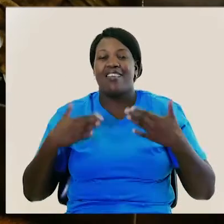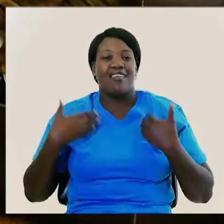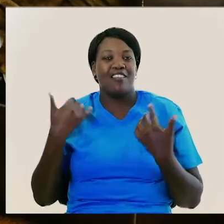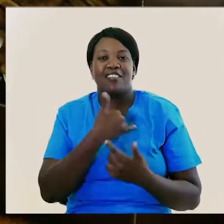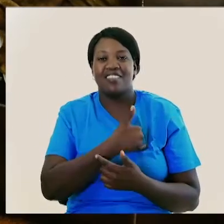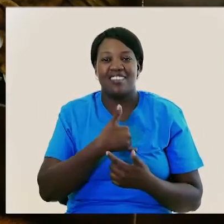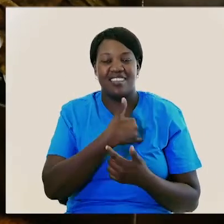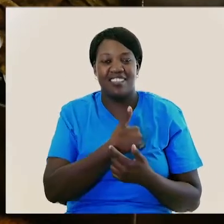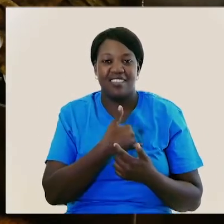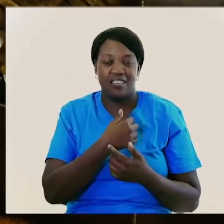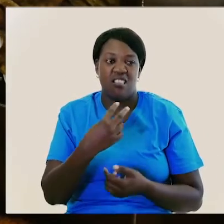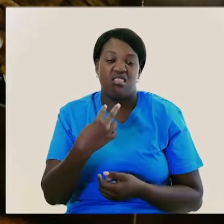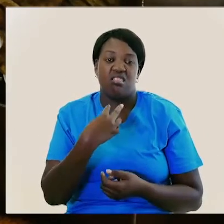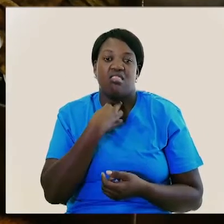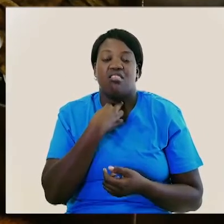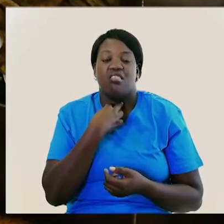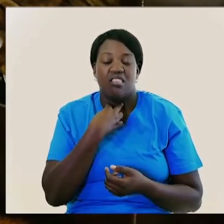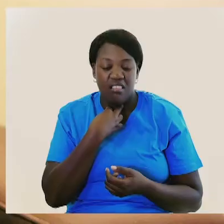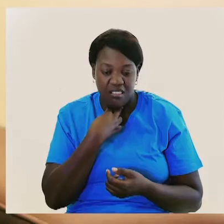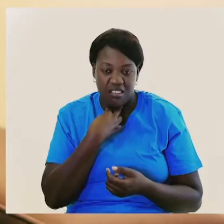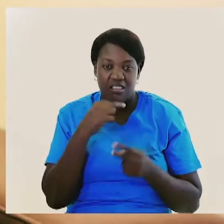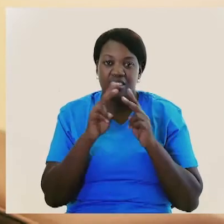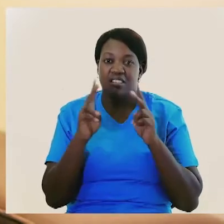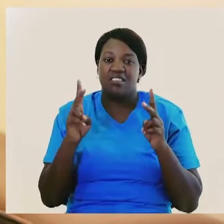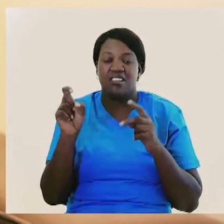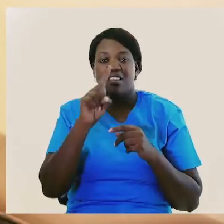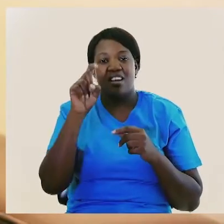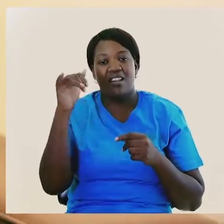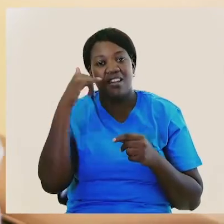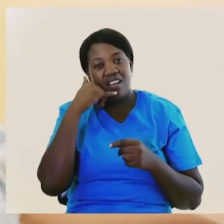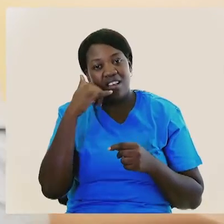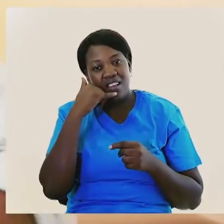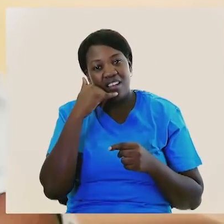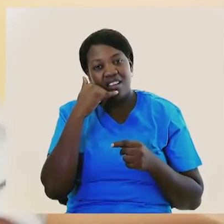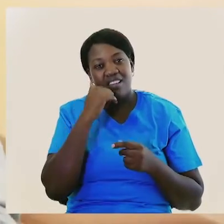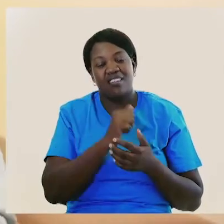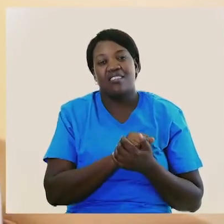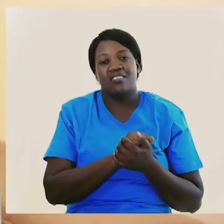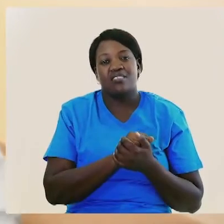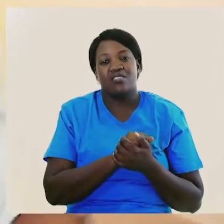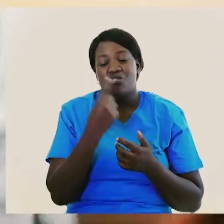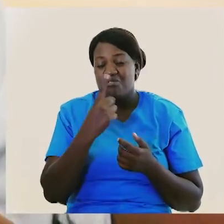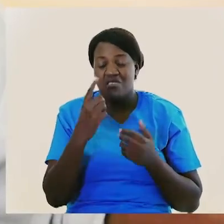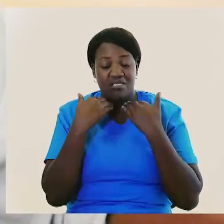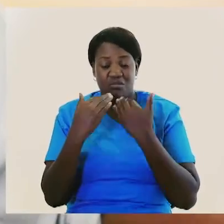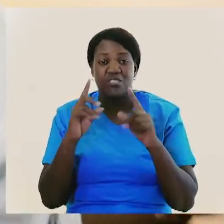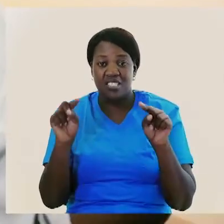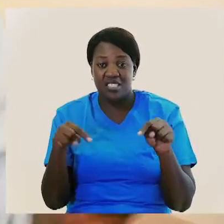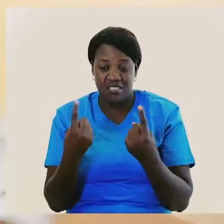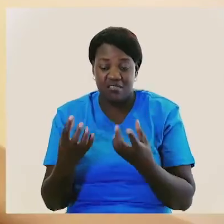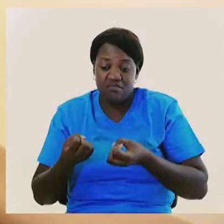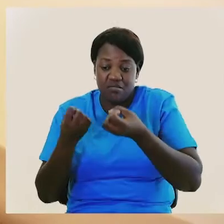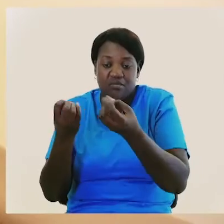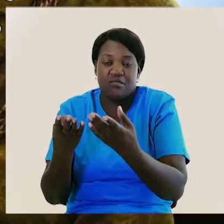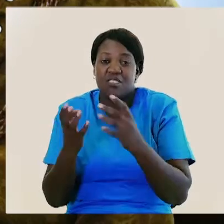we were disappointed the other time when you asked for that phone. We provide you with the basic needs in life, and you should be very